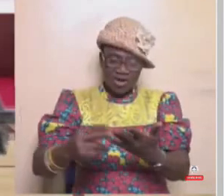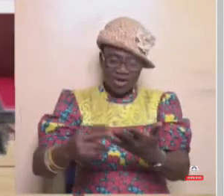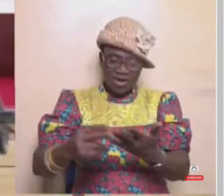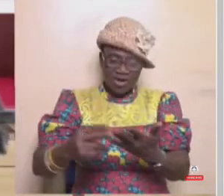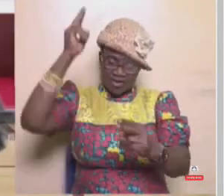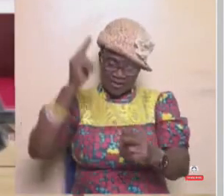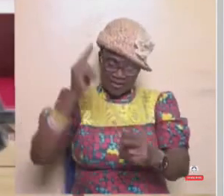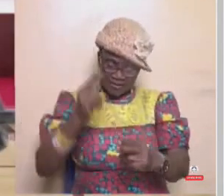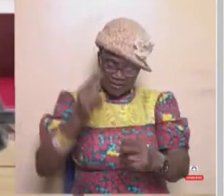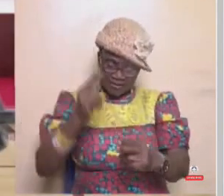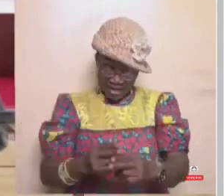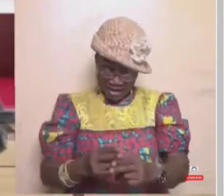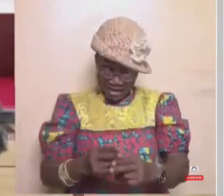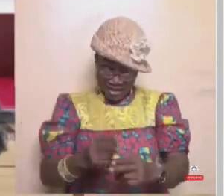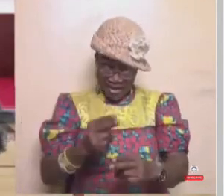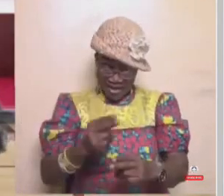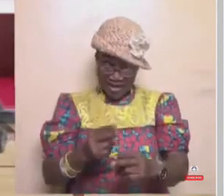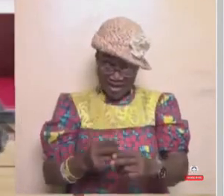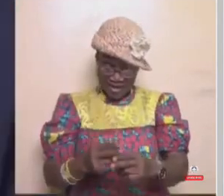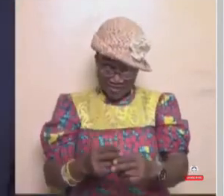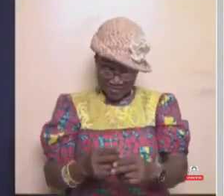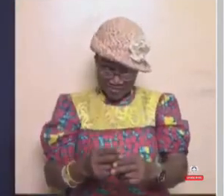holy